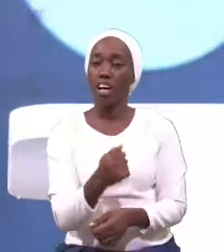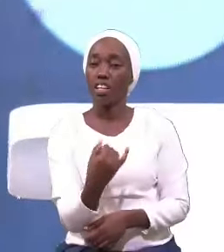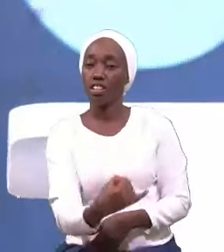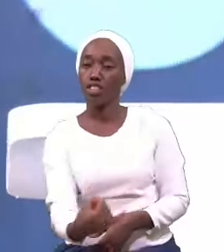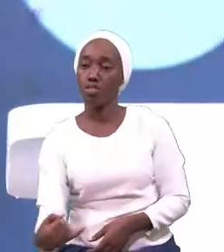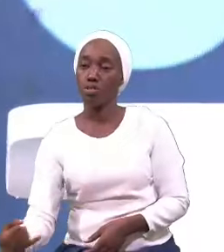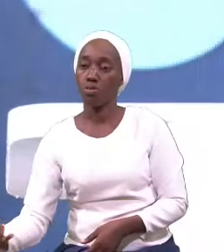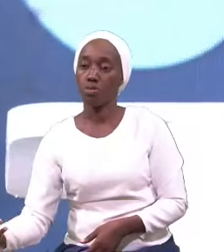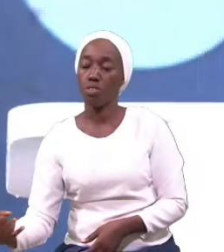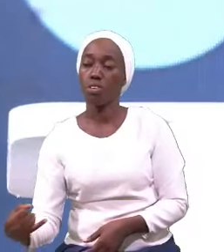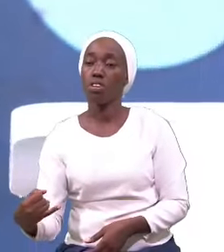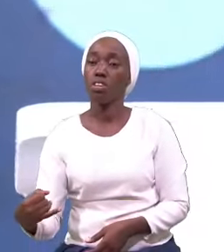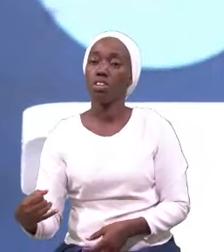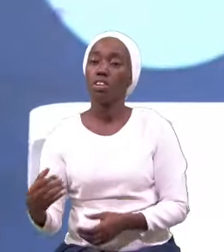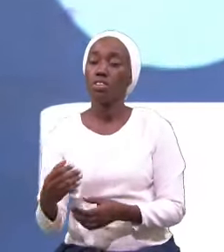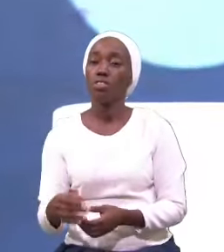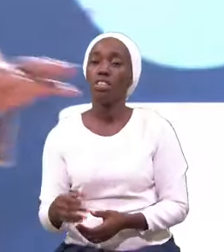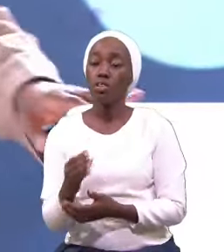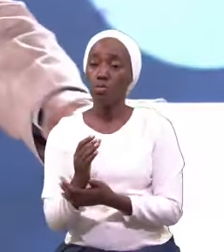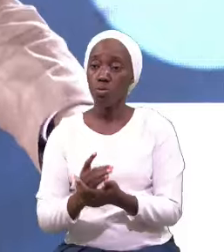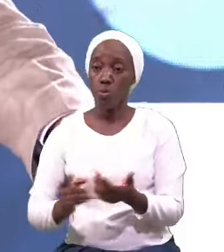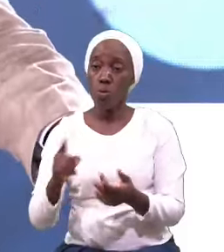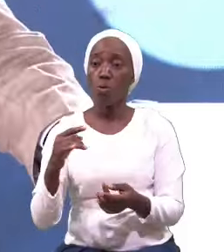to play the instrument.